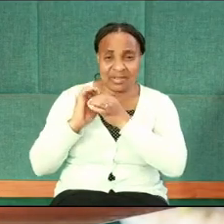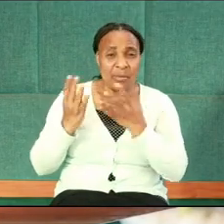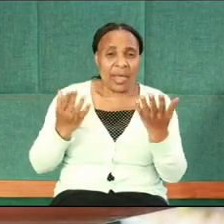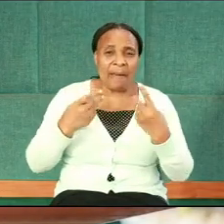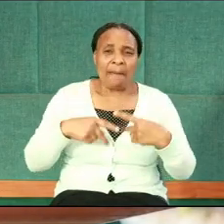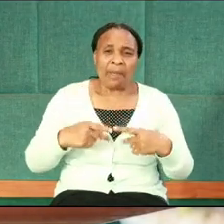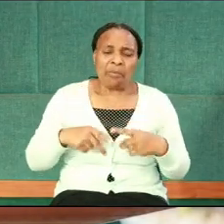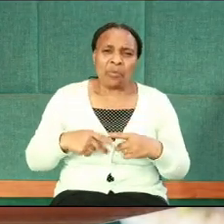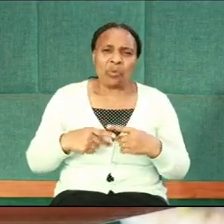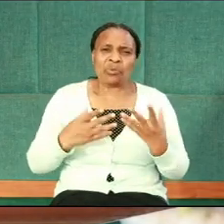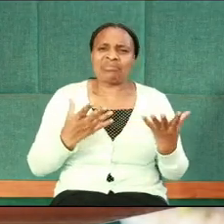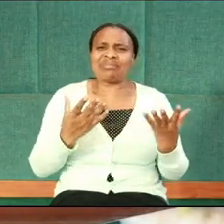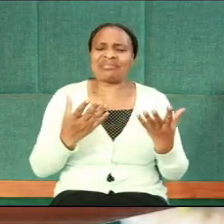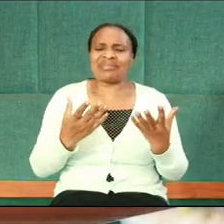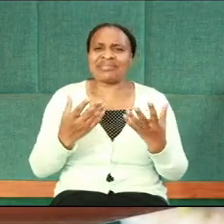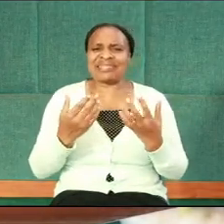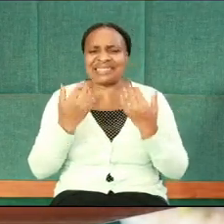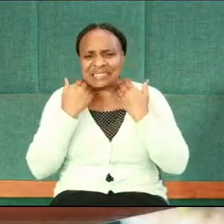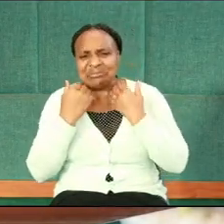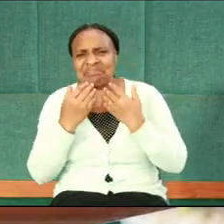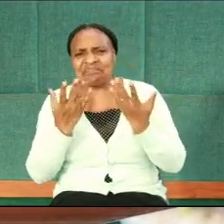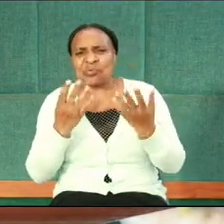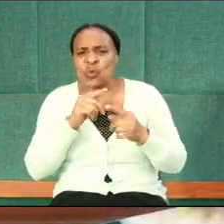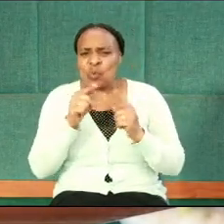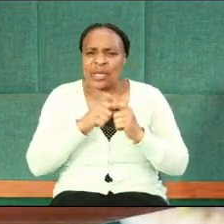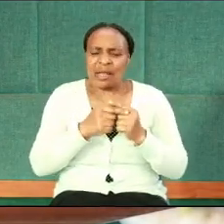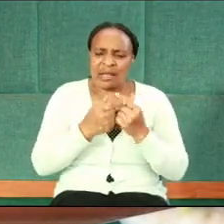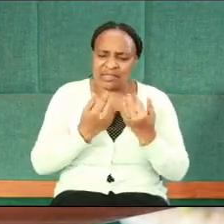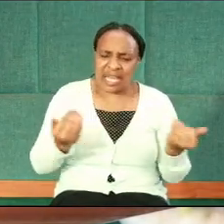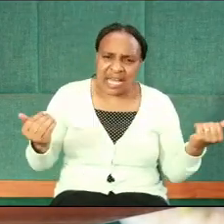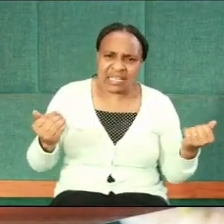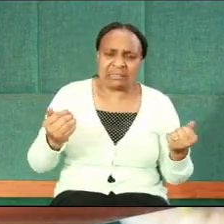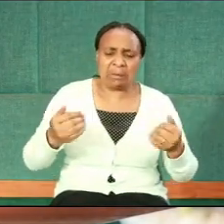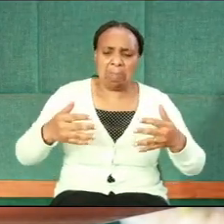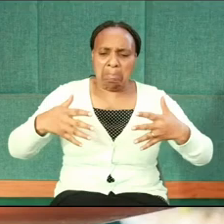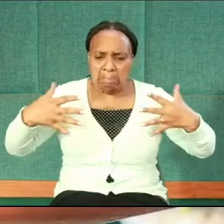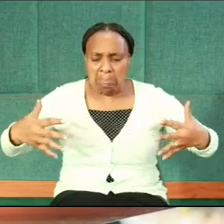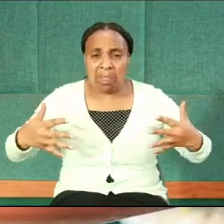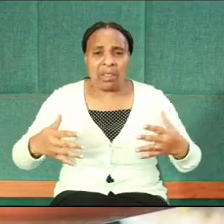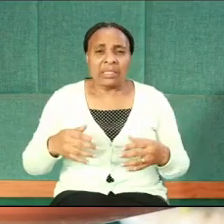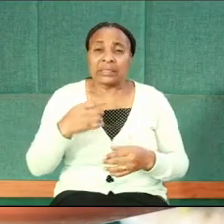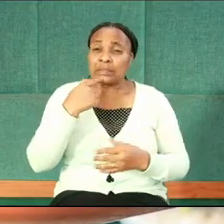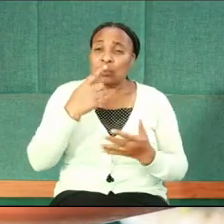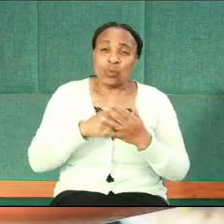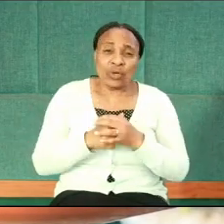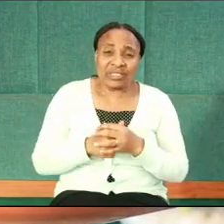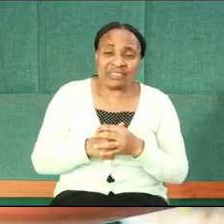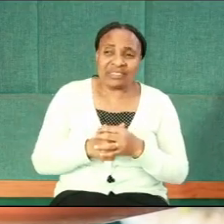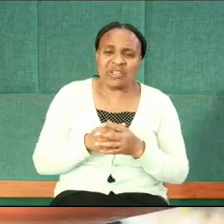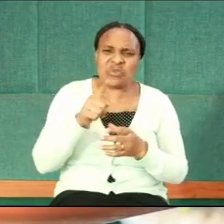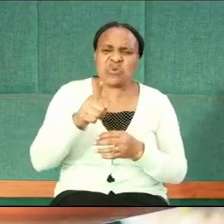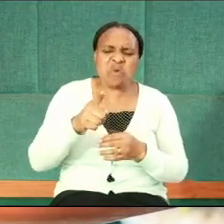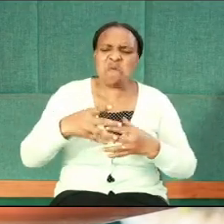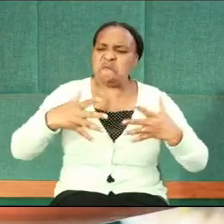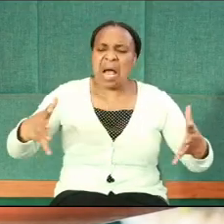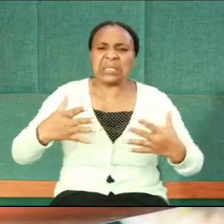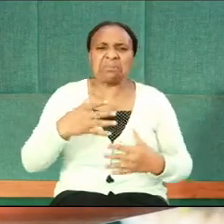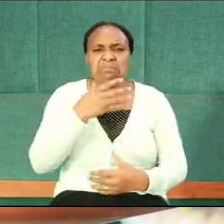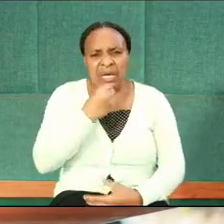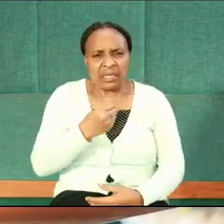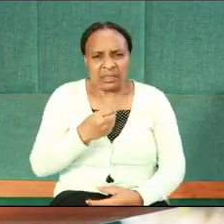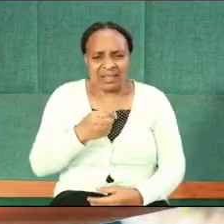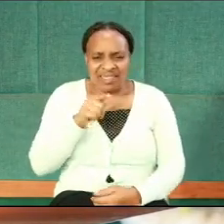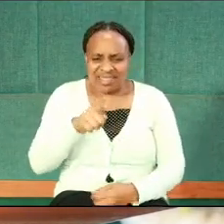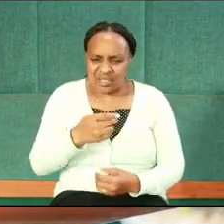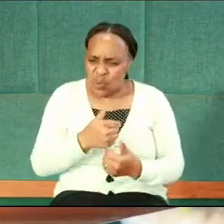adore slimness and all that, and therefore when a child is old, is fat, you say chakufat, chakunono, and that is not taken